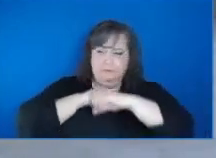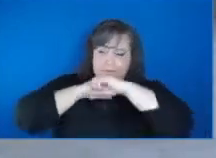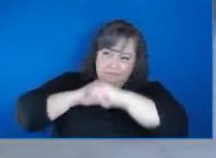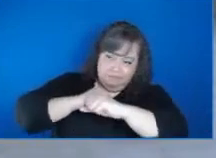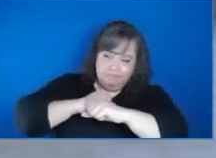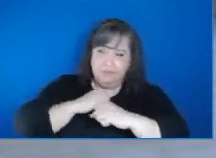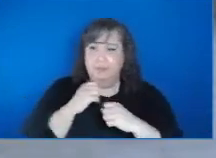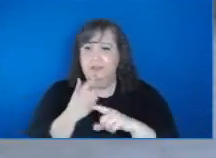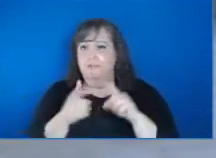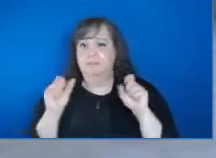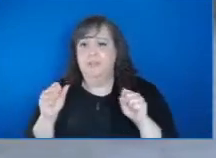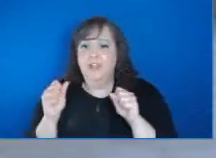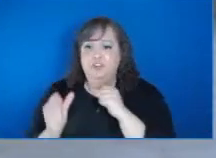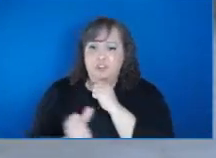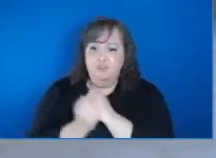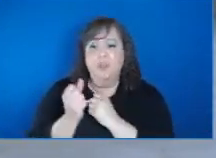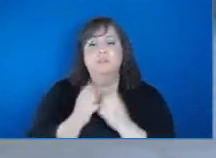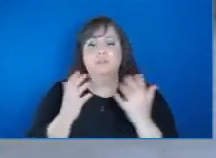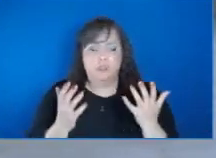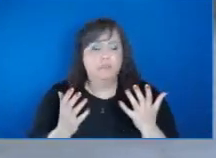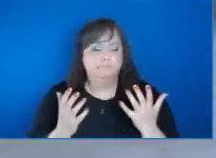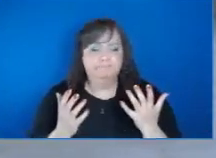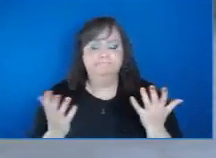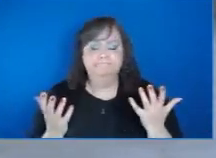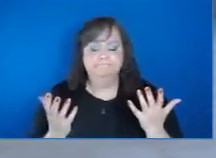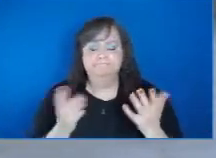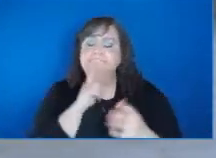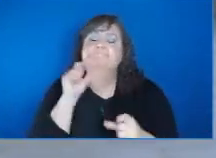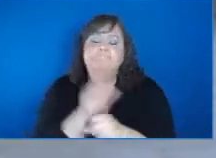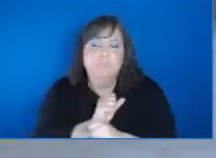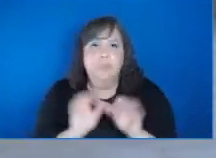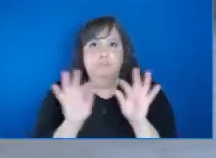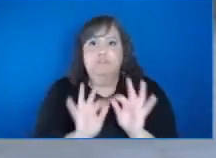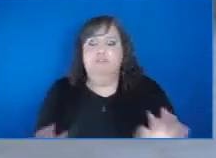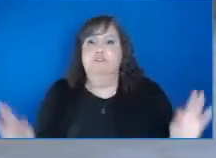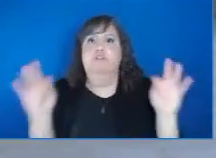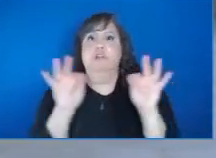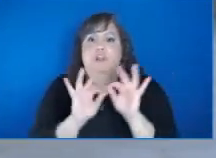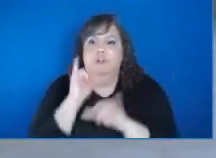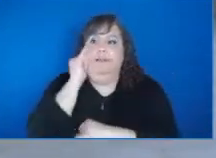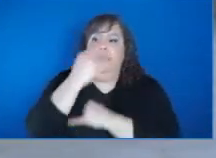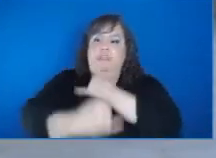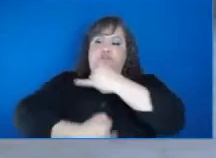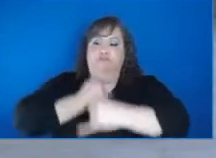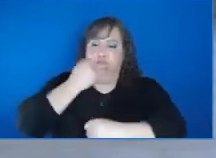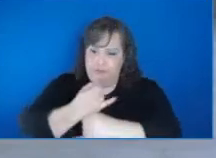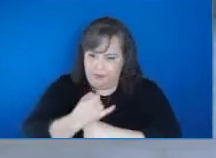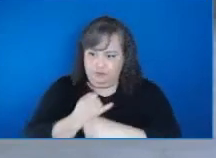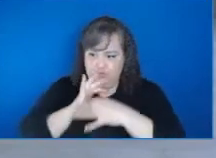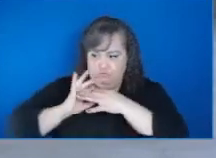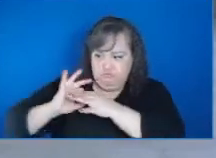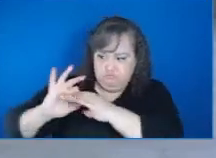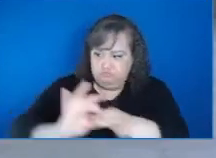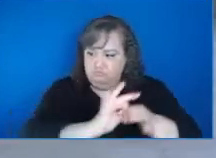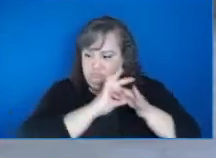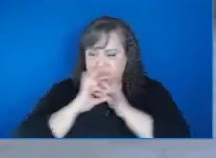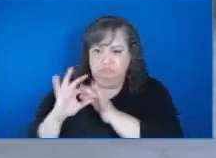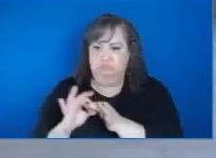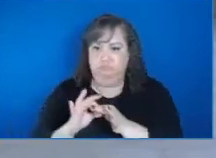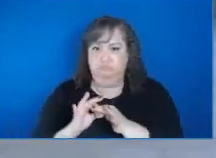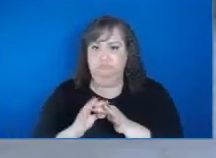threat. So this is an absolutely critical international cooperation And Lennon on